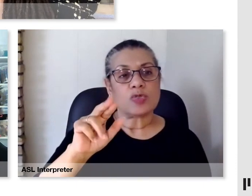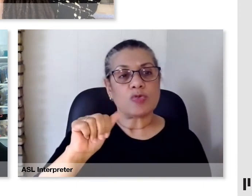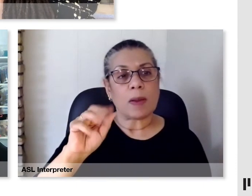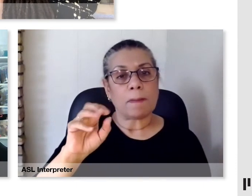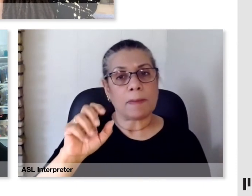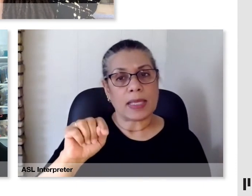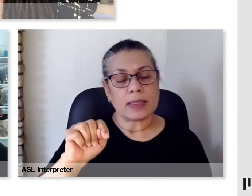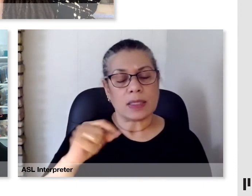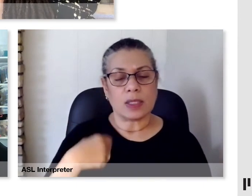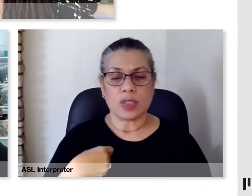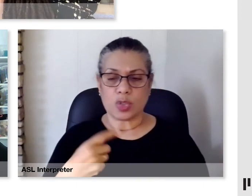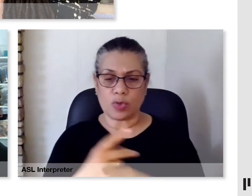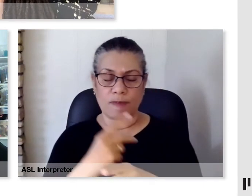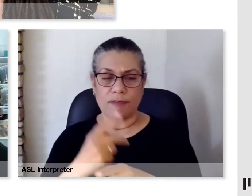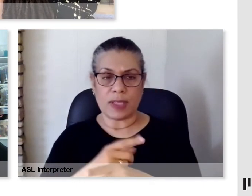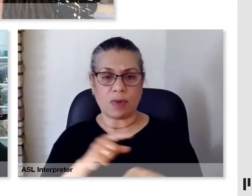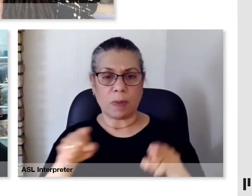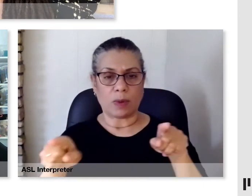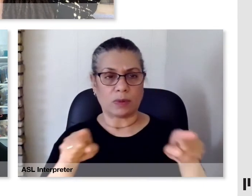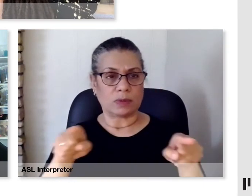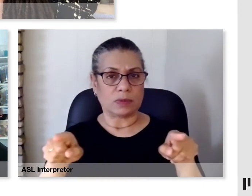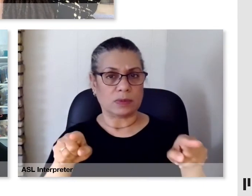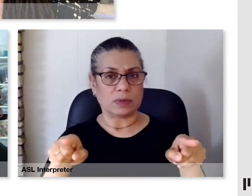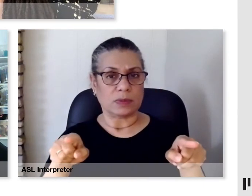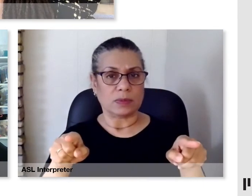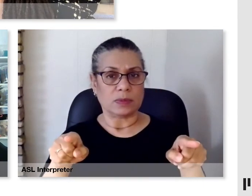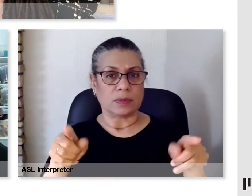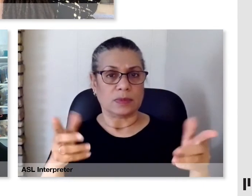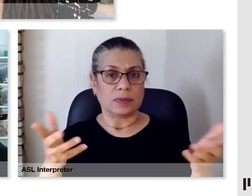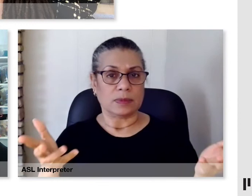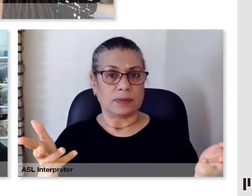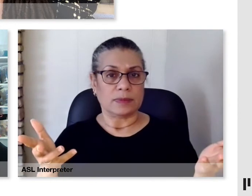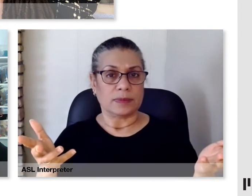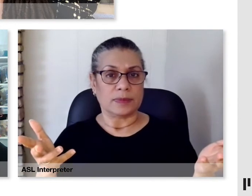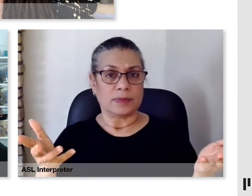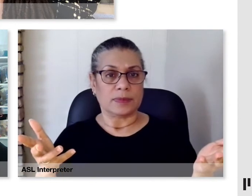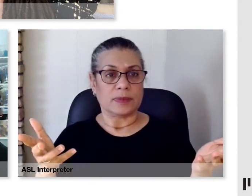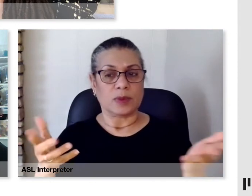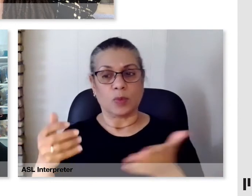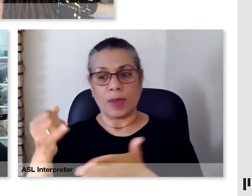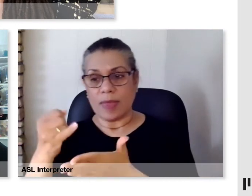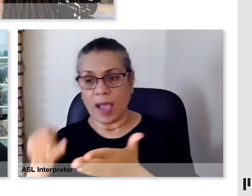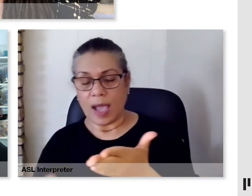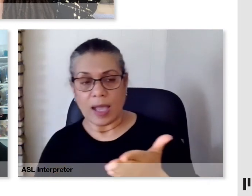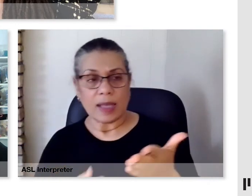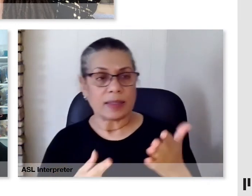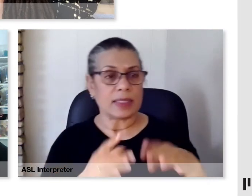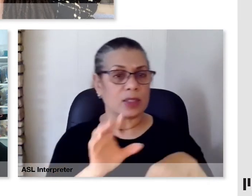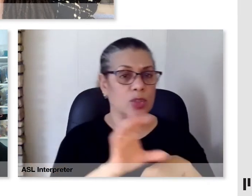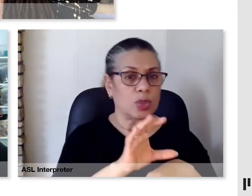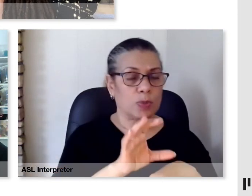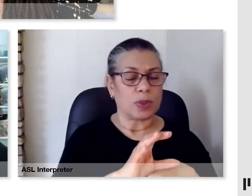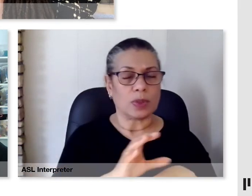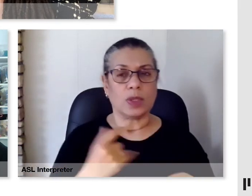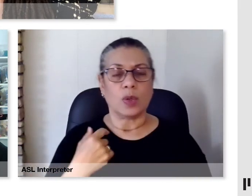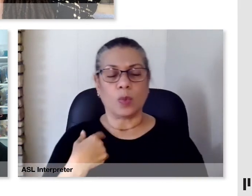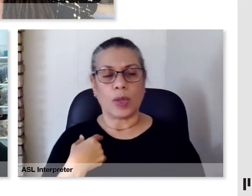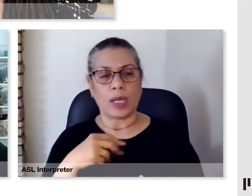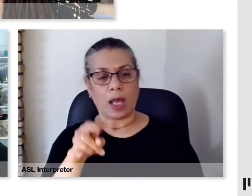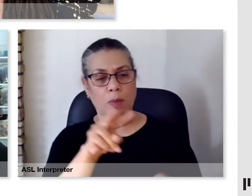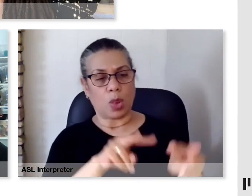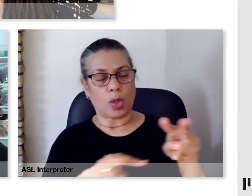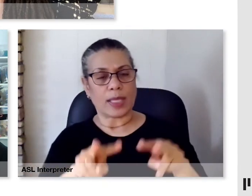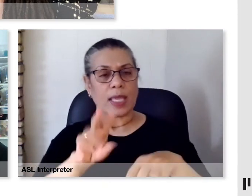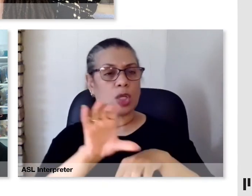reconciling between those domains, then I often find insights such as, when critiquing a system, let's say a computer